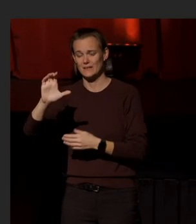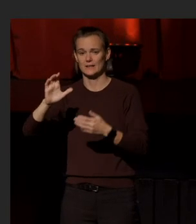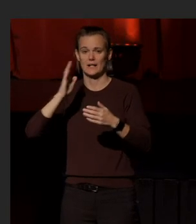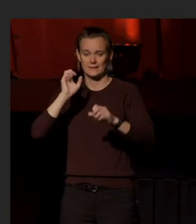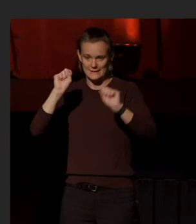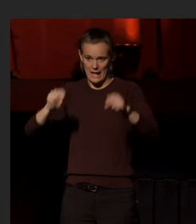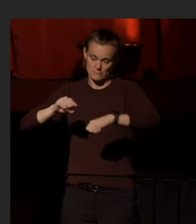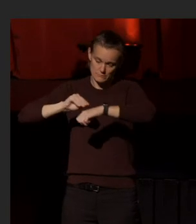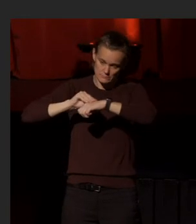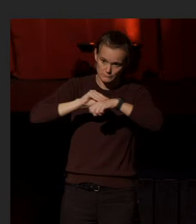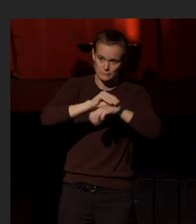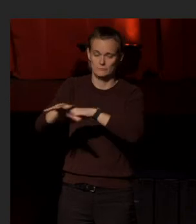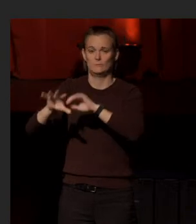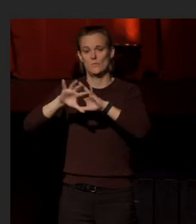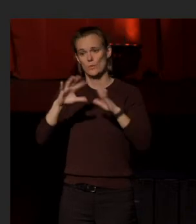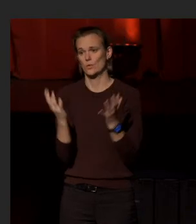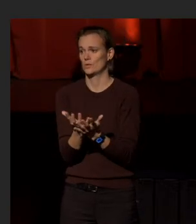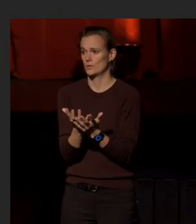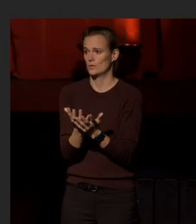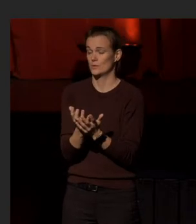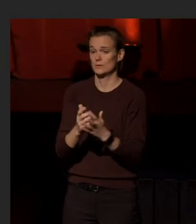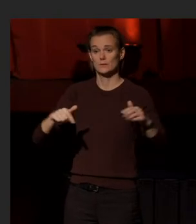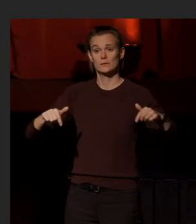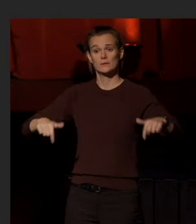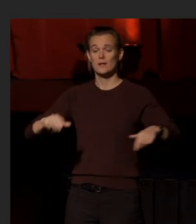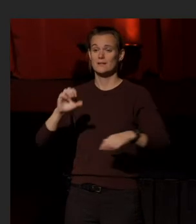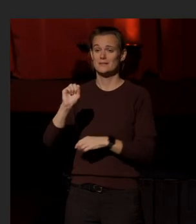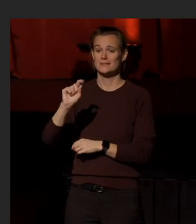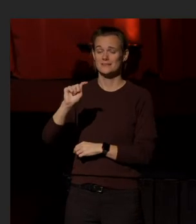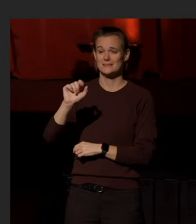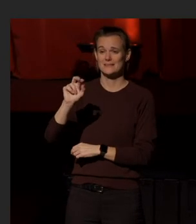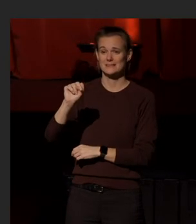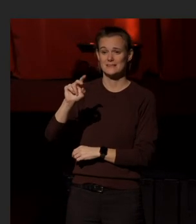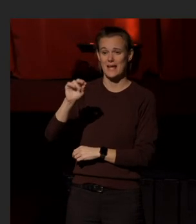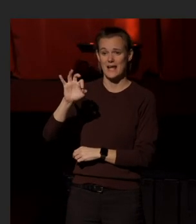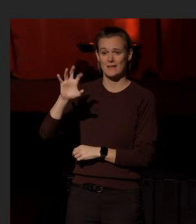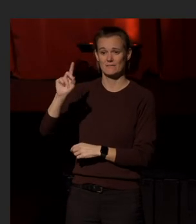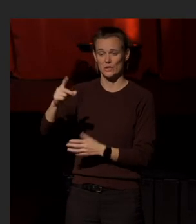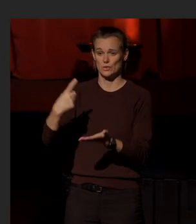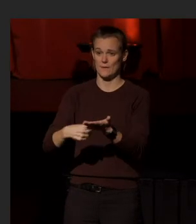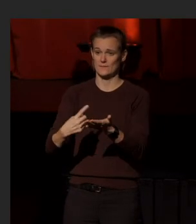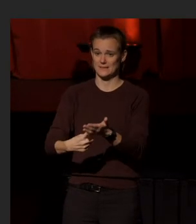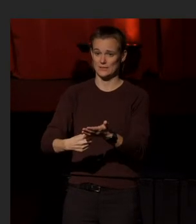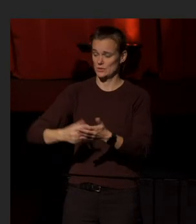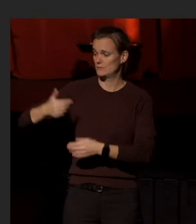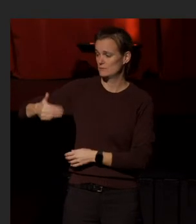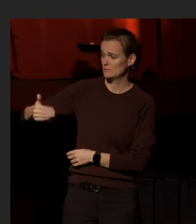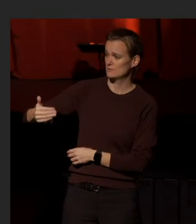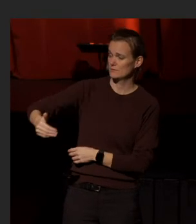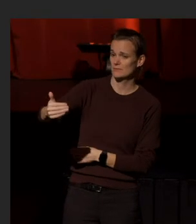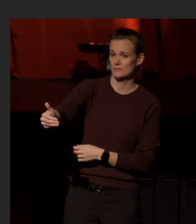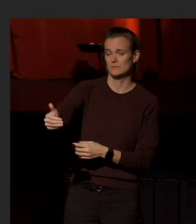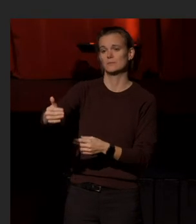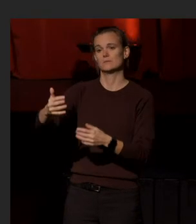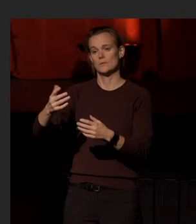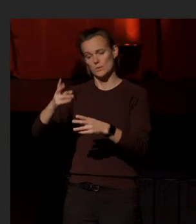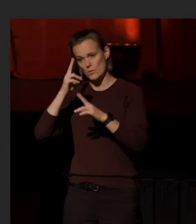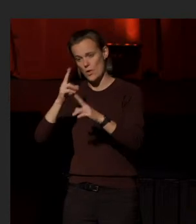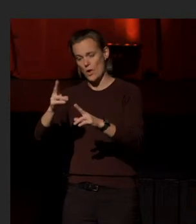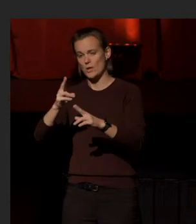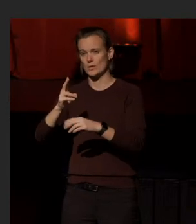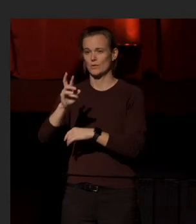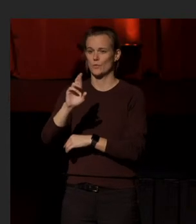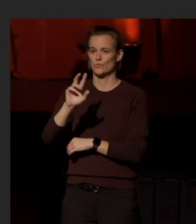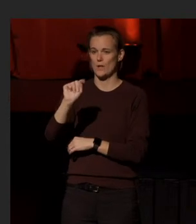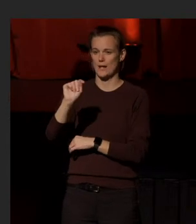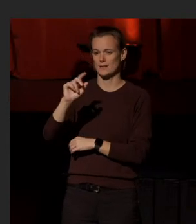The Stanfield Conversation series builds on the legacy of the Right Honourable Robert Stanfield. It focuses on critical challenges